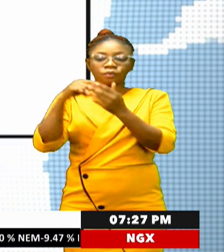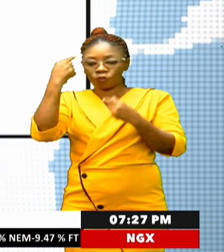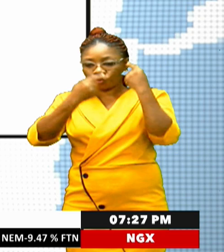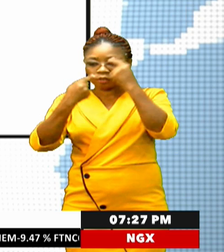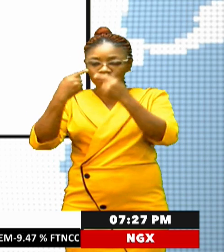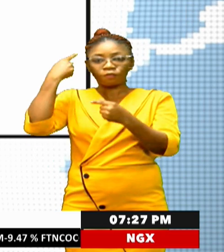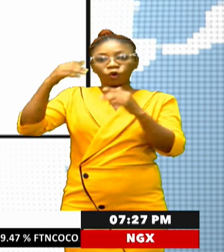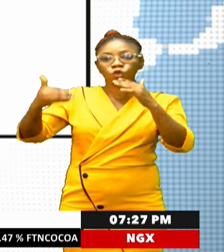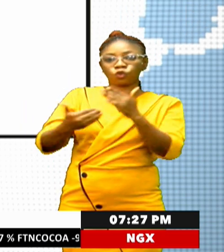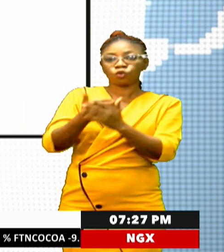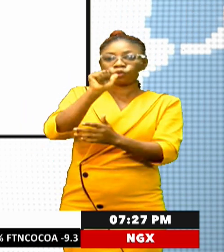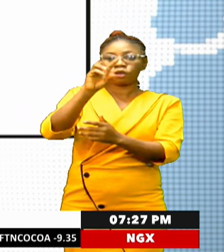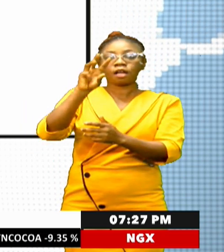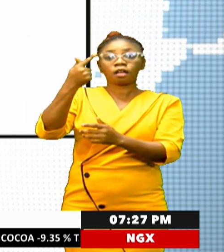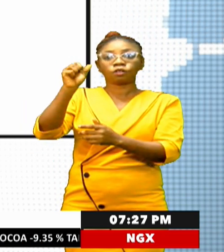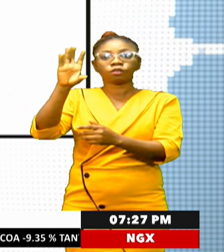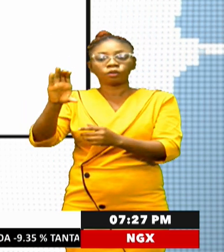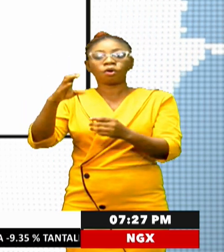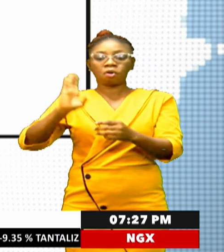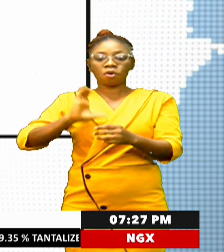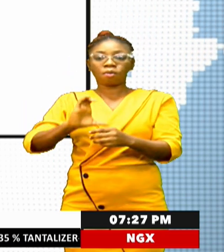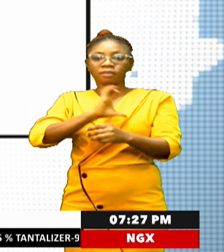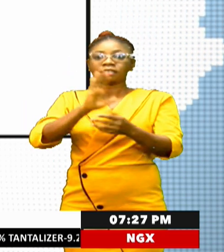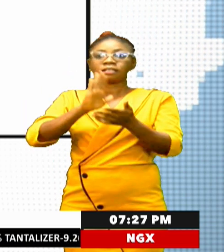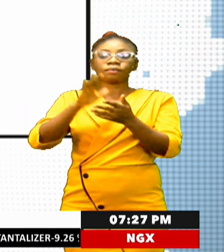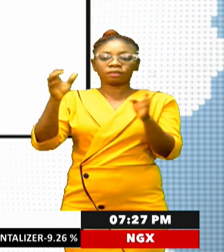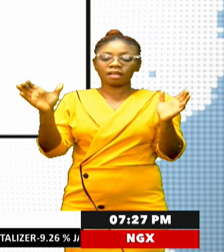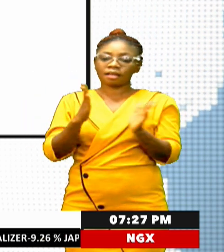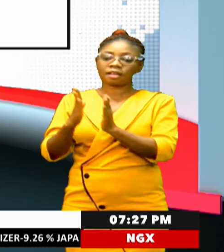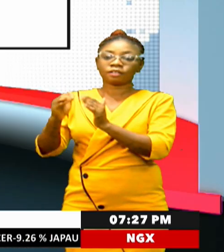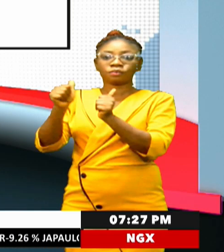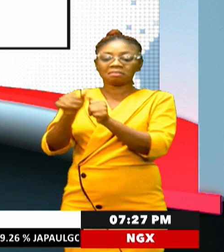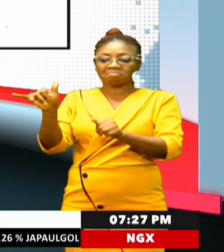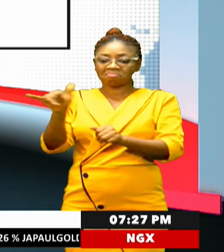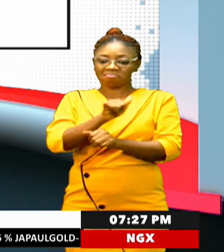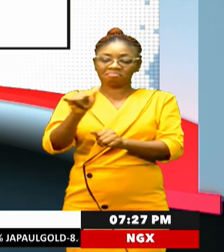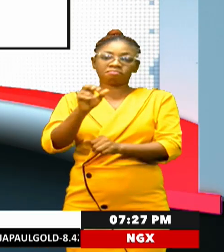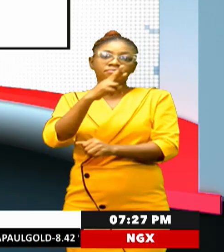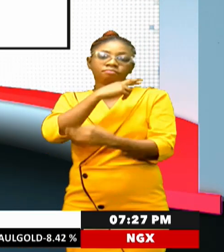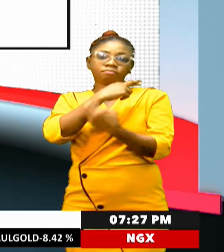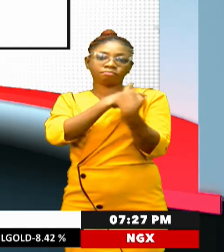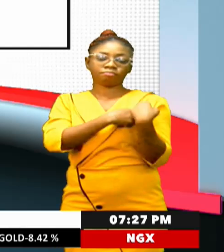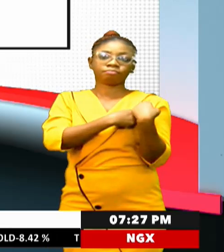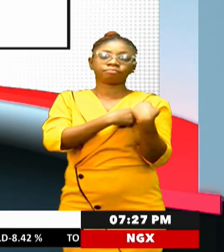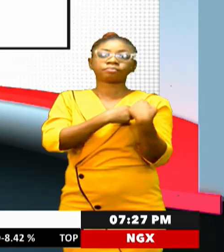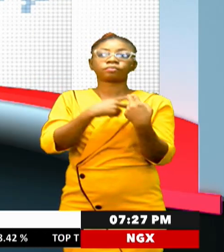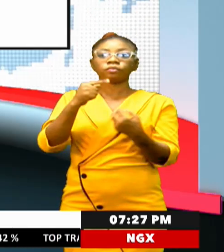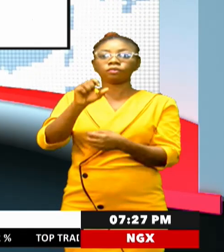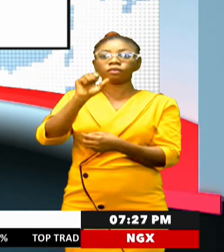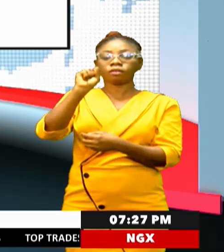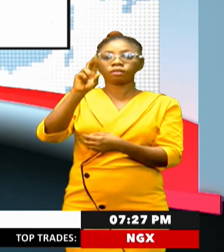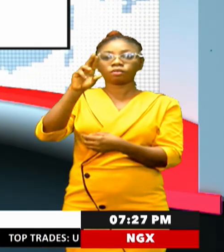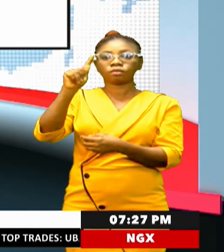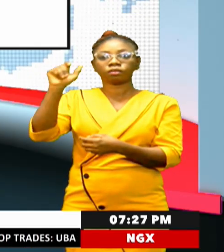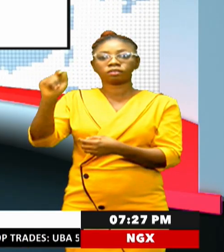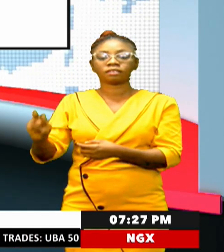headed committee to be constituted with similar mandates. The Sultan of Sokoto and the